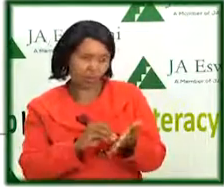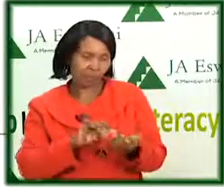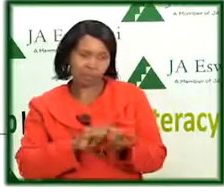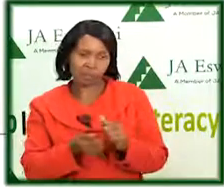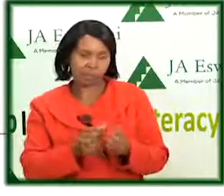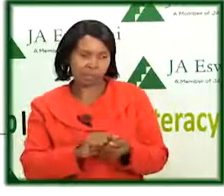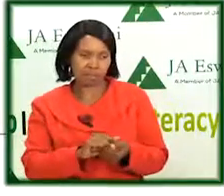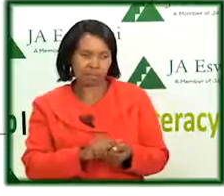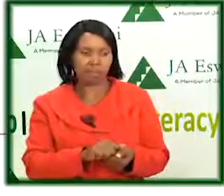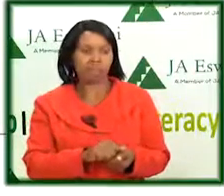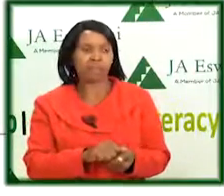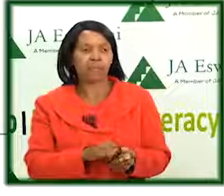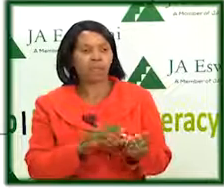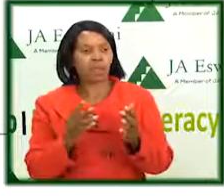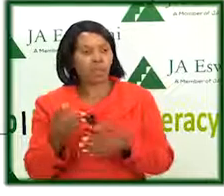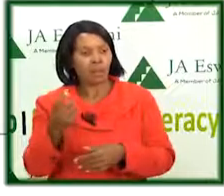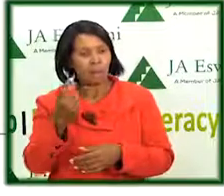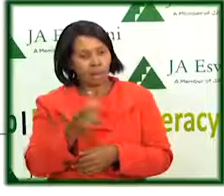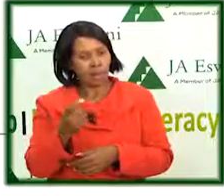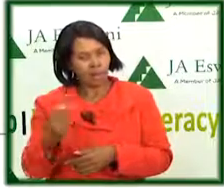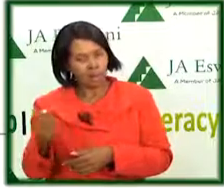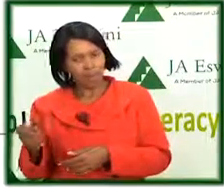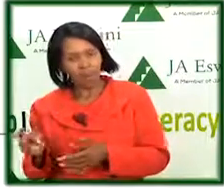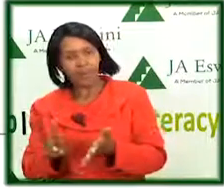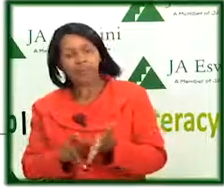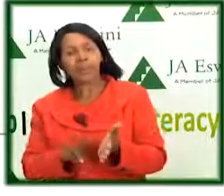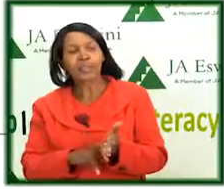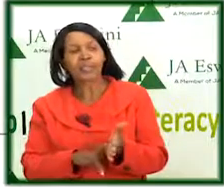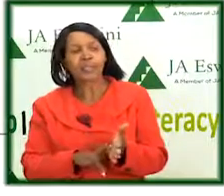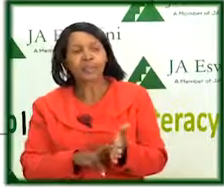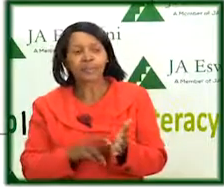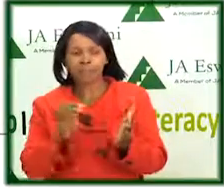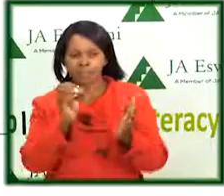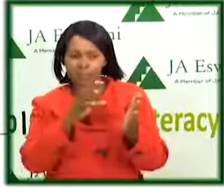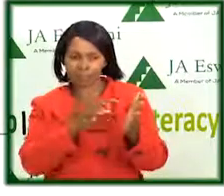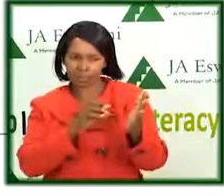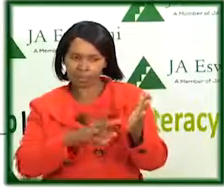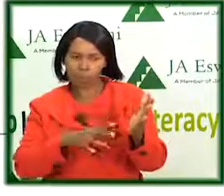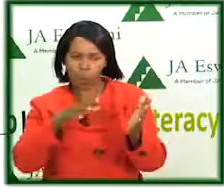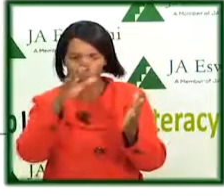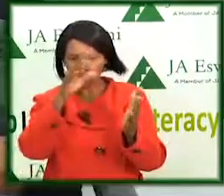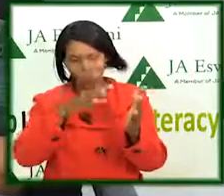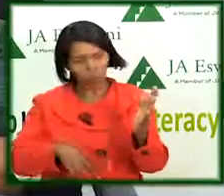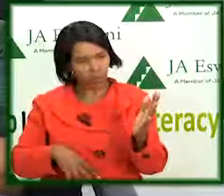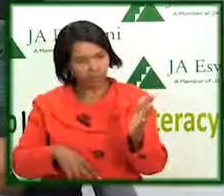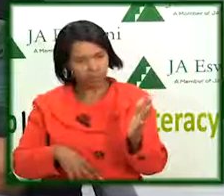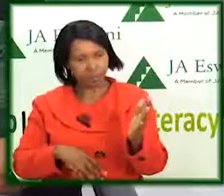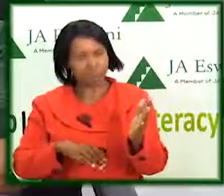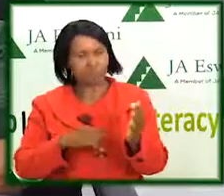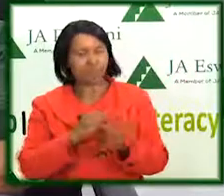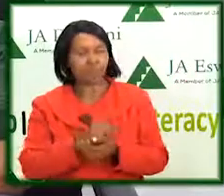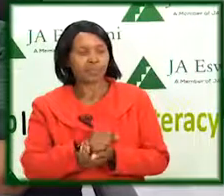personal reports of the non-managers. All of that is stipulated in the end of year reports. We'll also have the